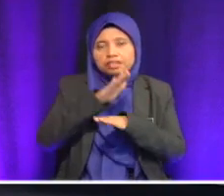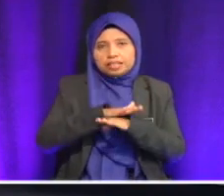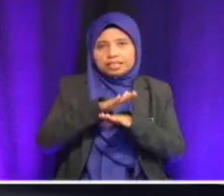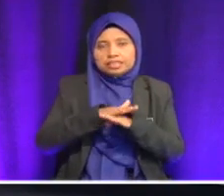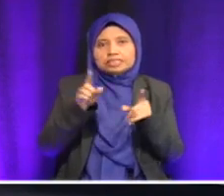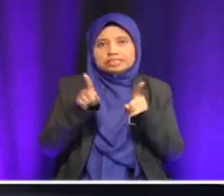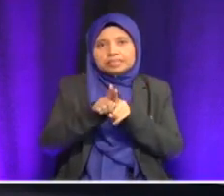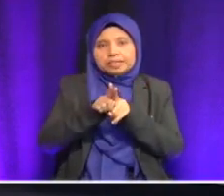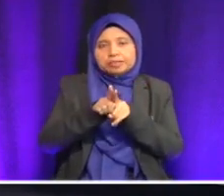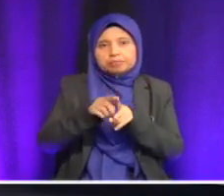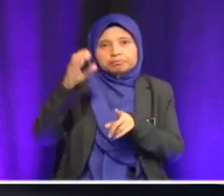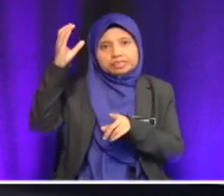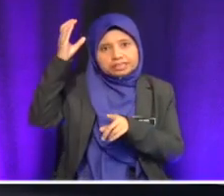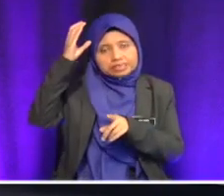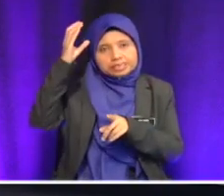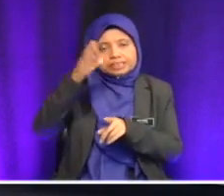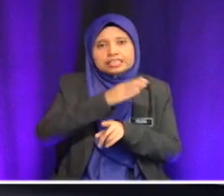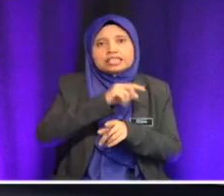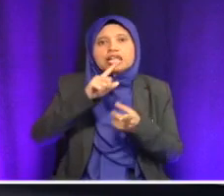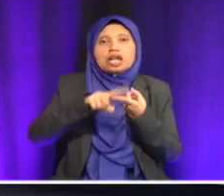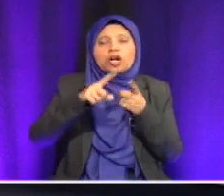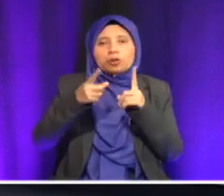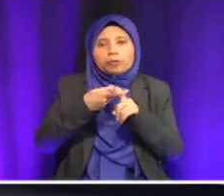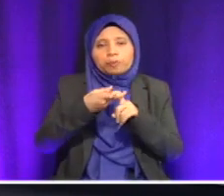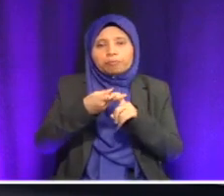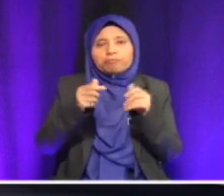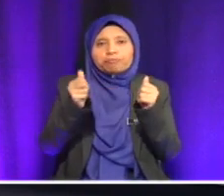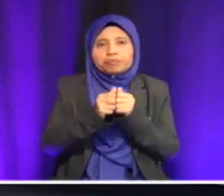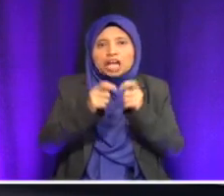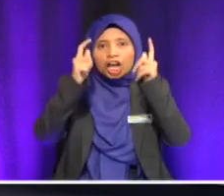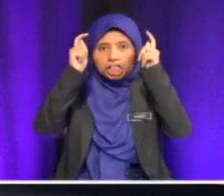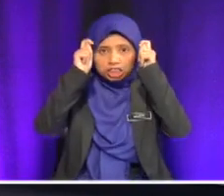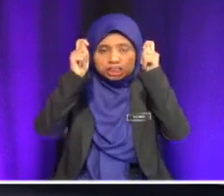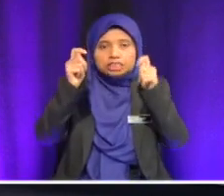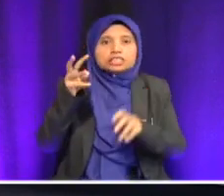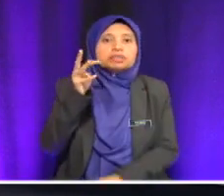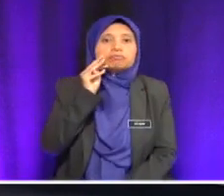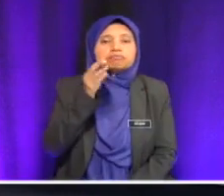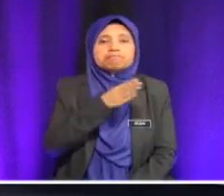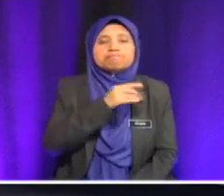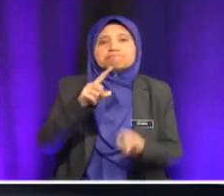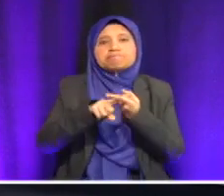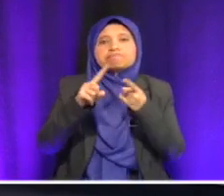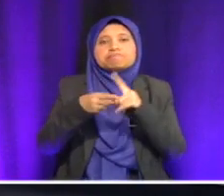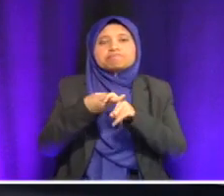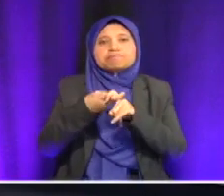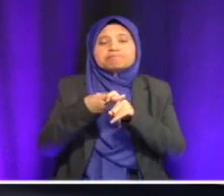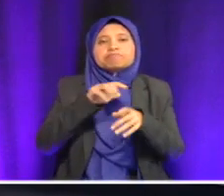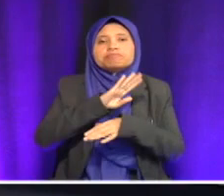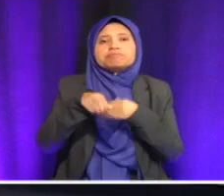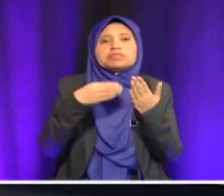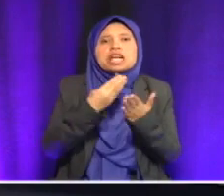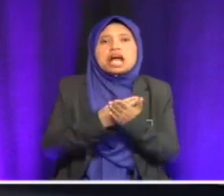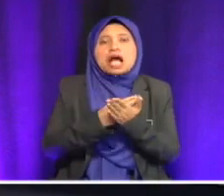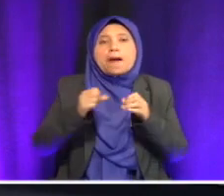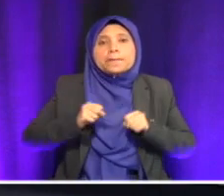teacher Mira and my 4 friends on Google Meets for today's Bahasa Inggeris Tingkatan 4 lesson on the topic of